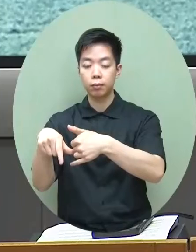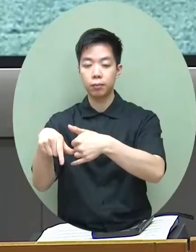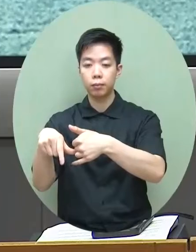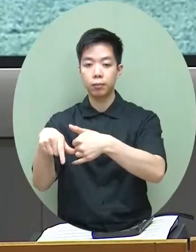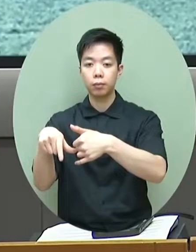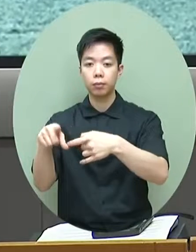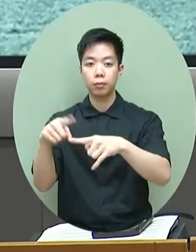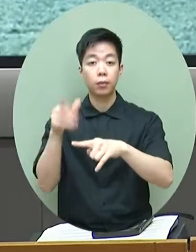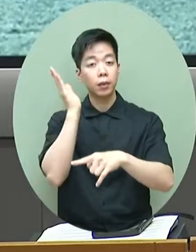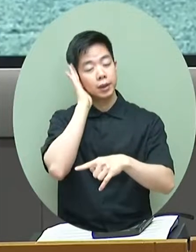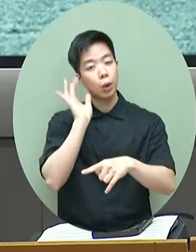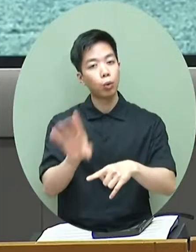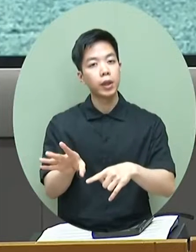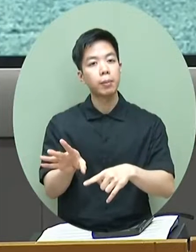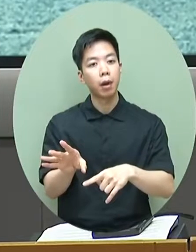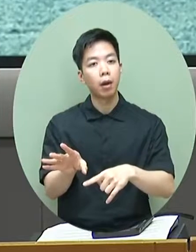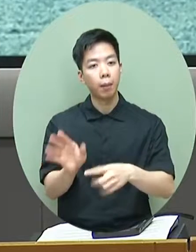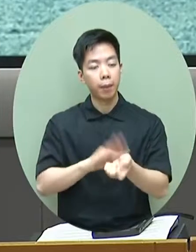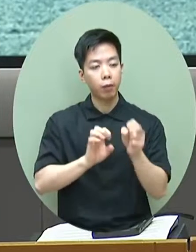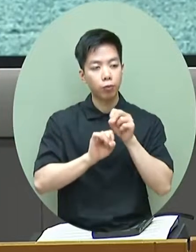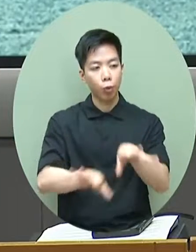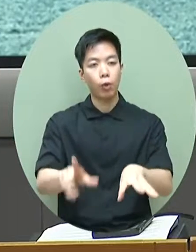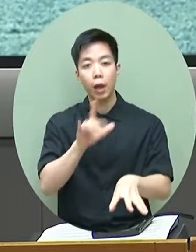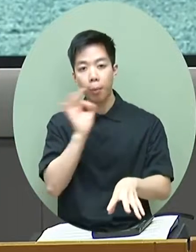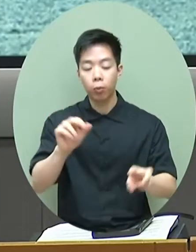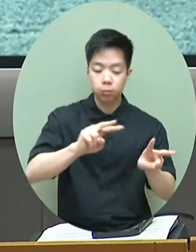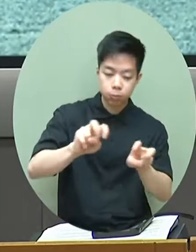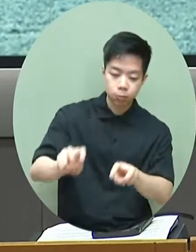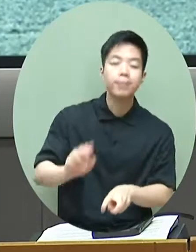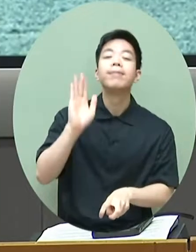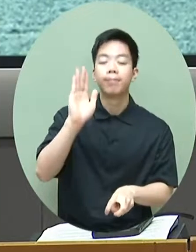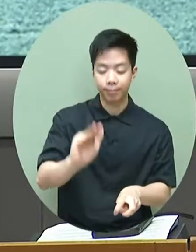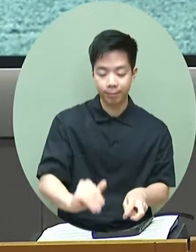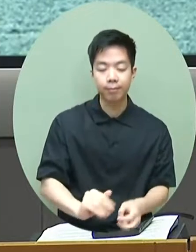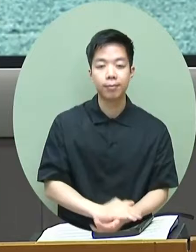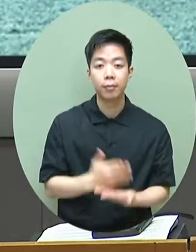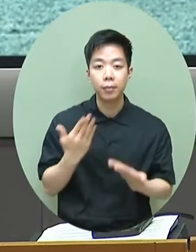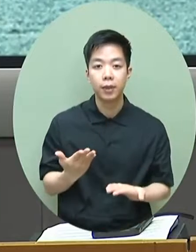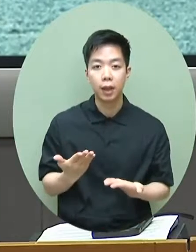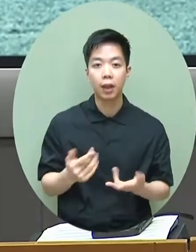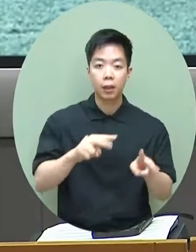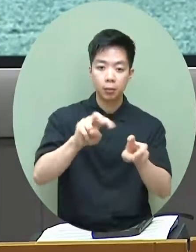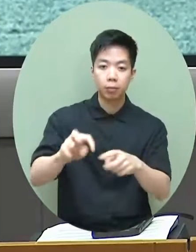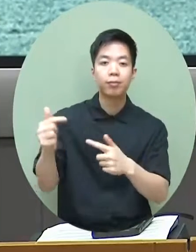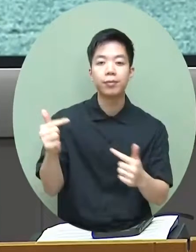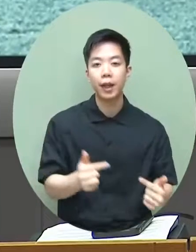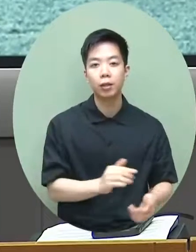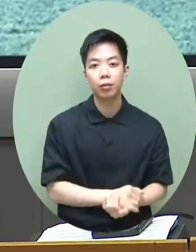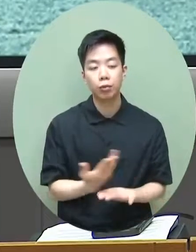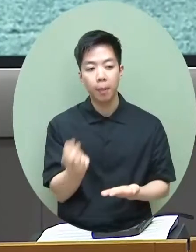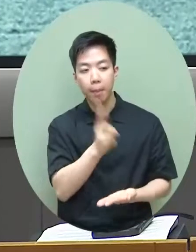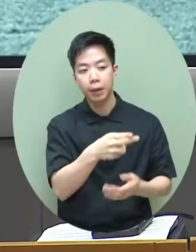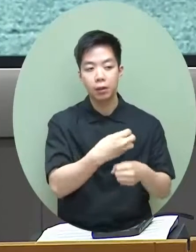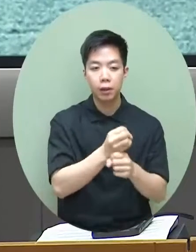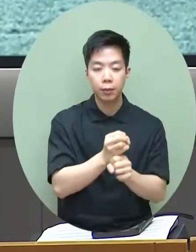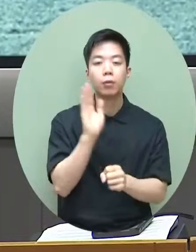the whether there are similar cases in the quarantine hotel. We're still checking the information now. And we also carry out testing if